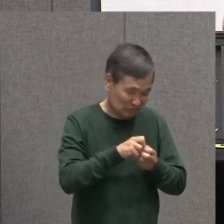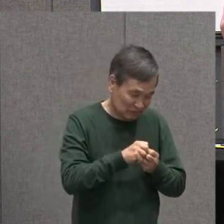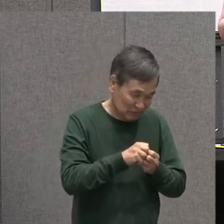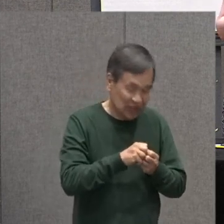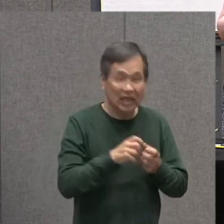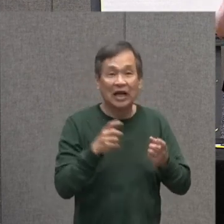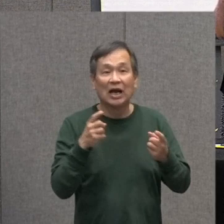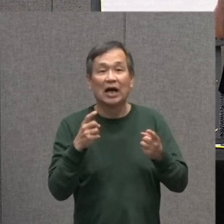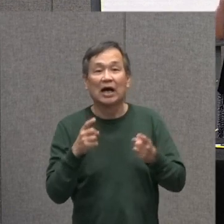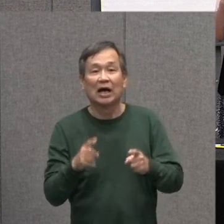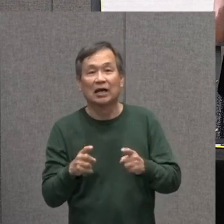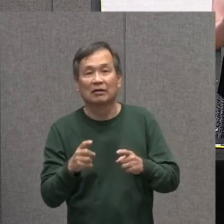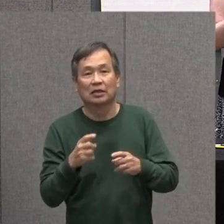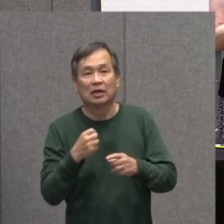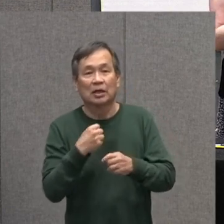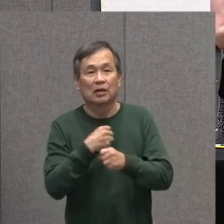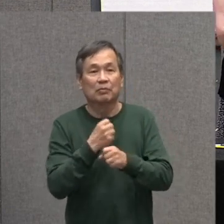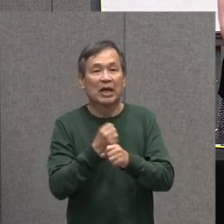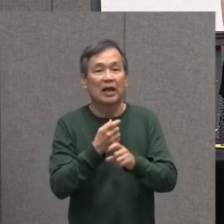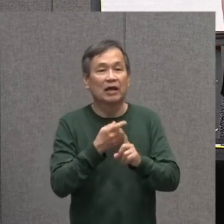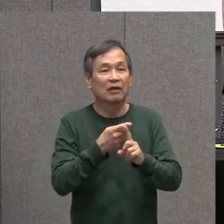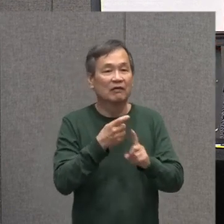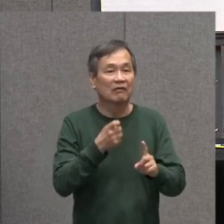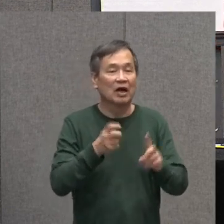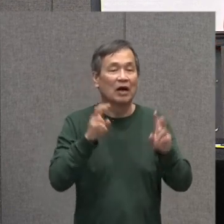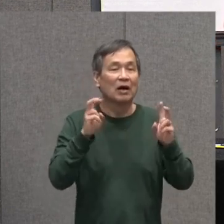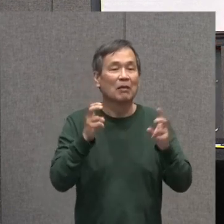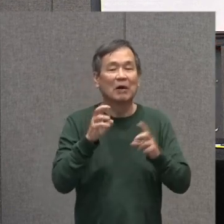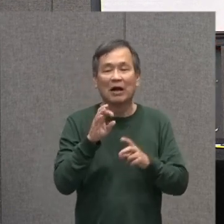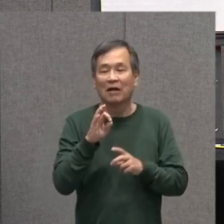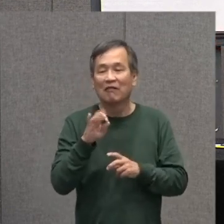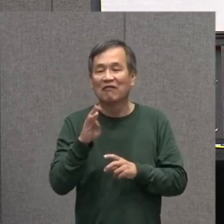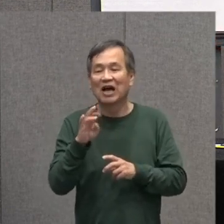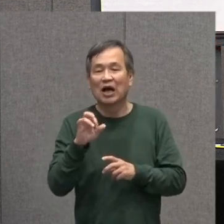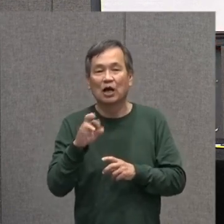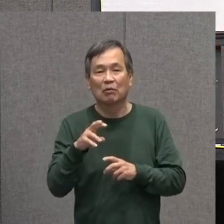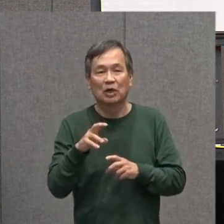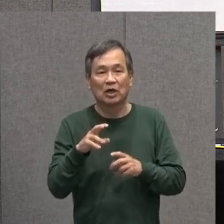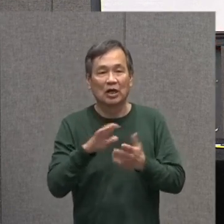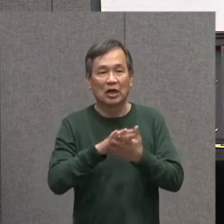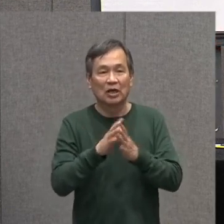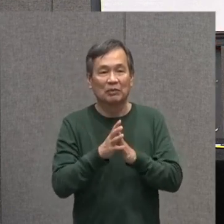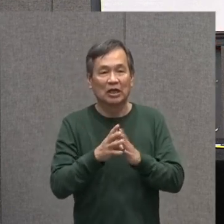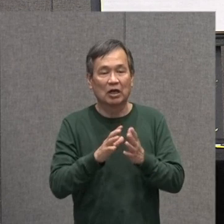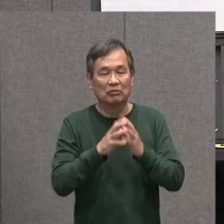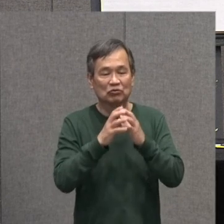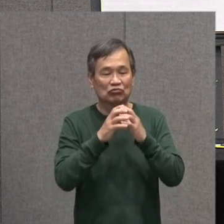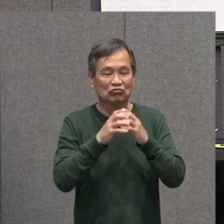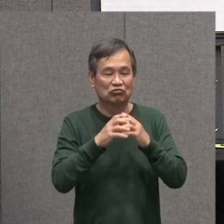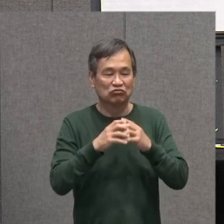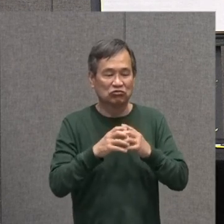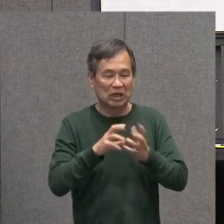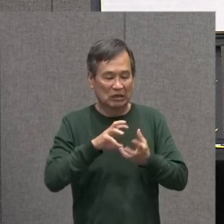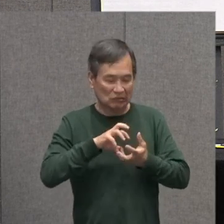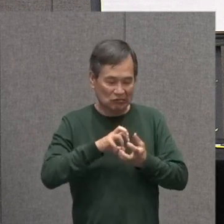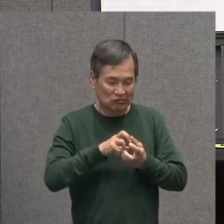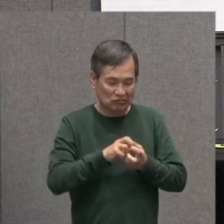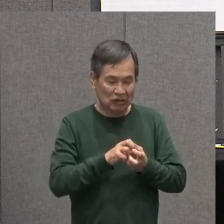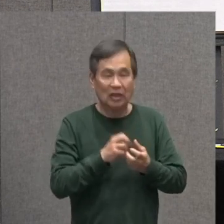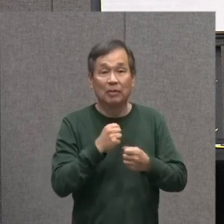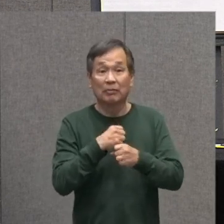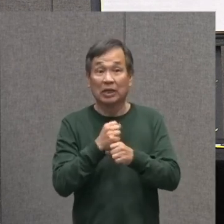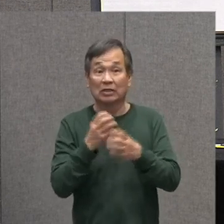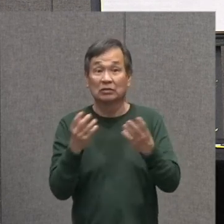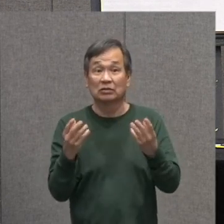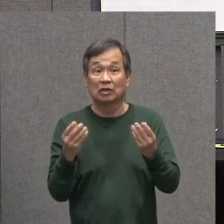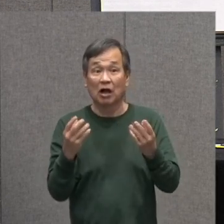is that paper is made from something called fibers. Those fibers break down, and crushing those fibers makes it